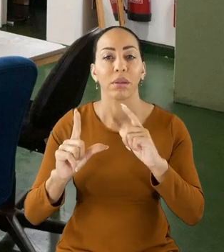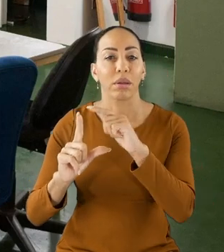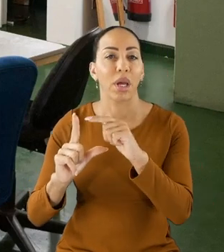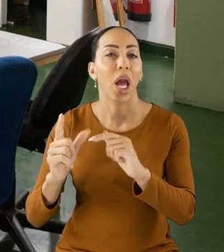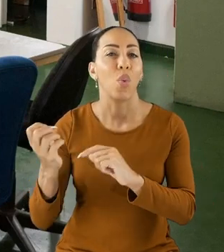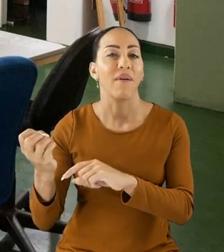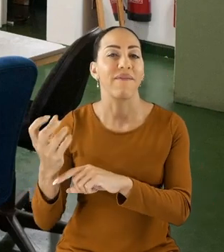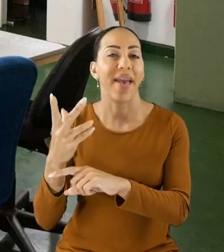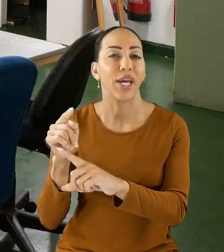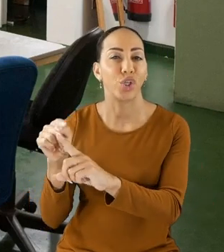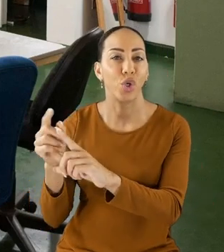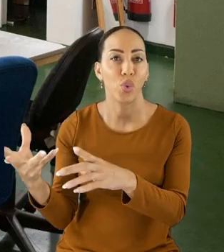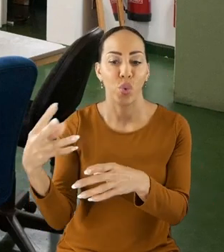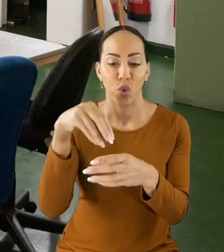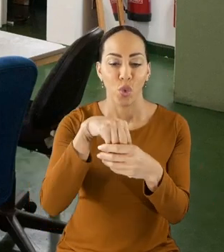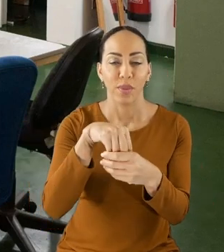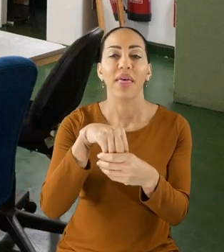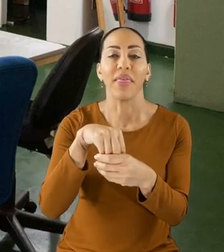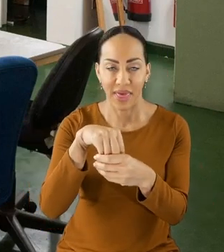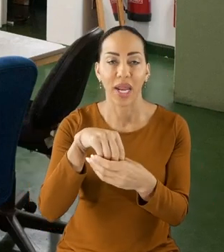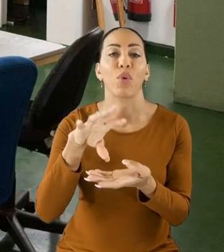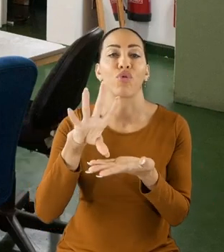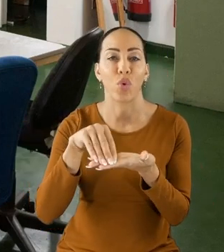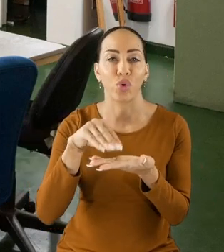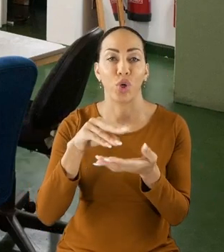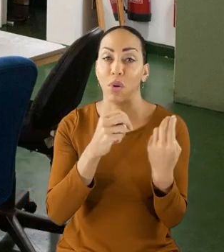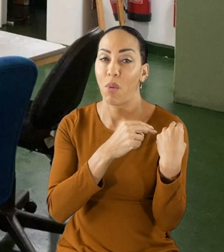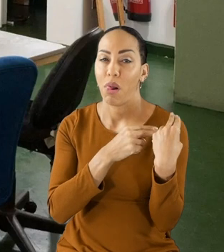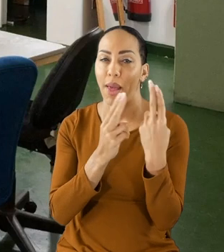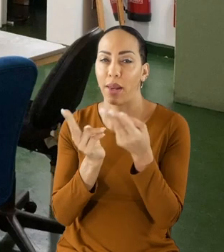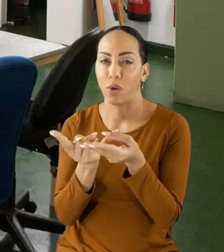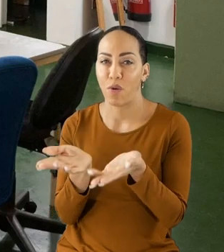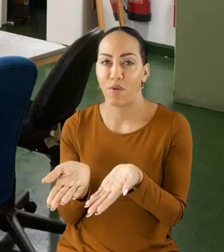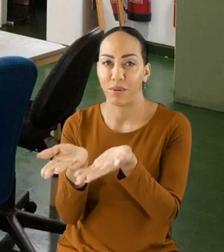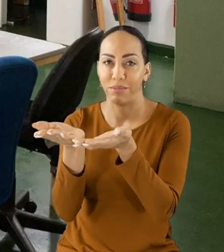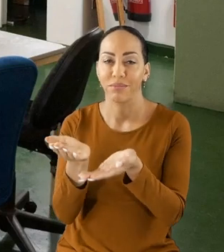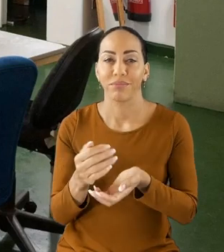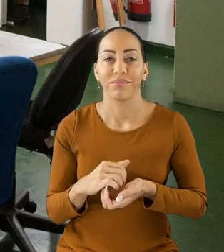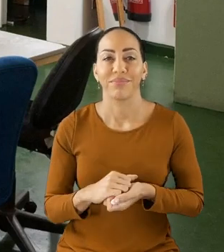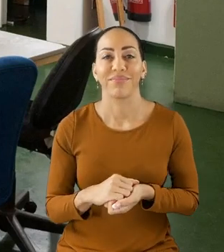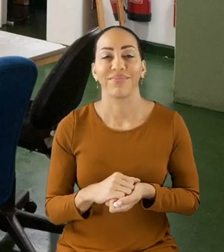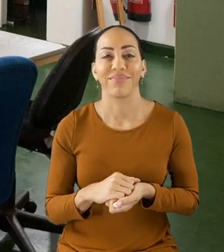to fade you onto my screen so I can record you. But I'm going to hand over to you